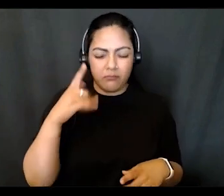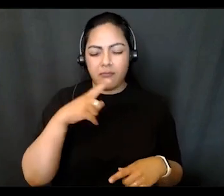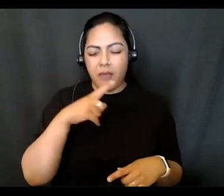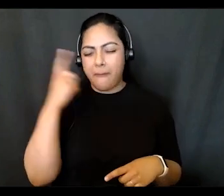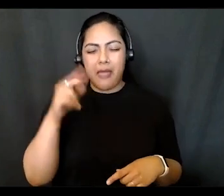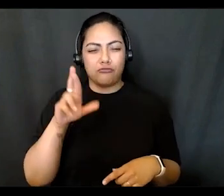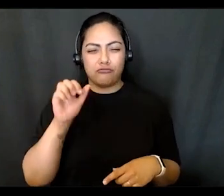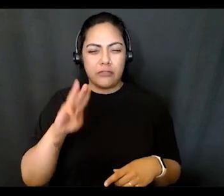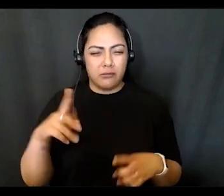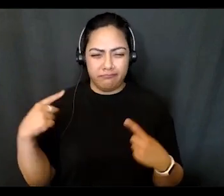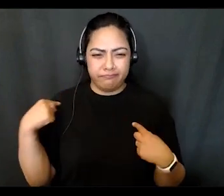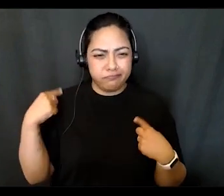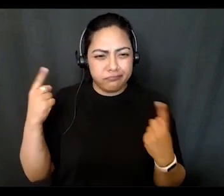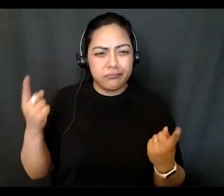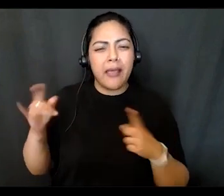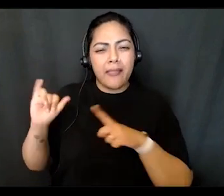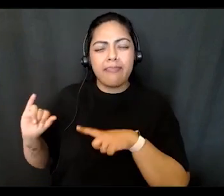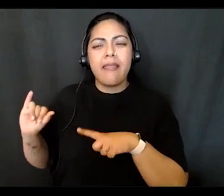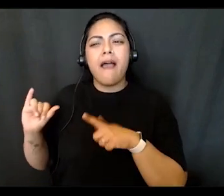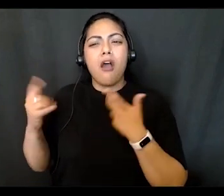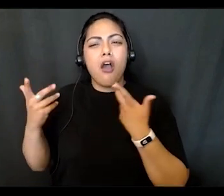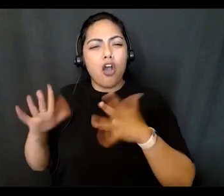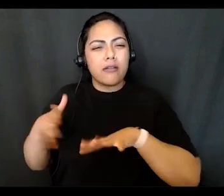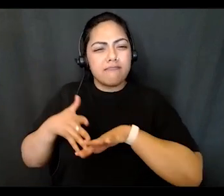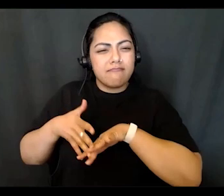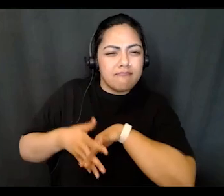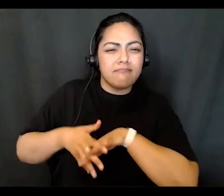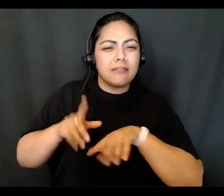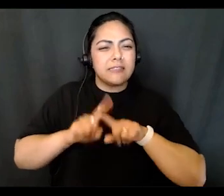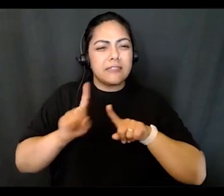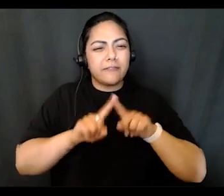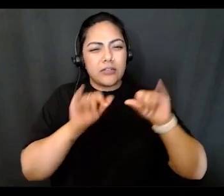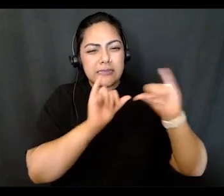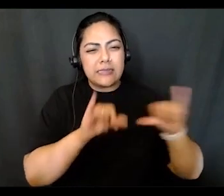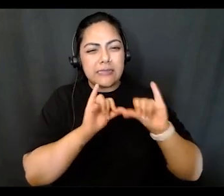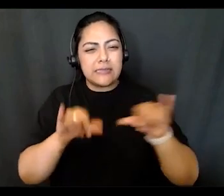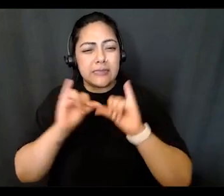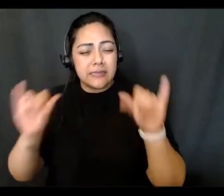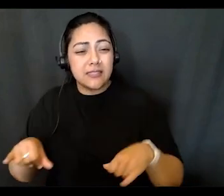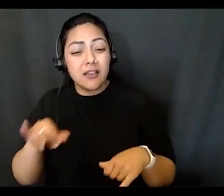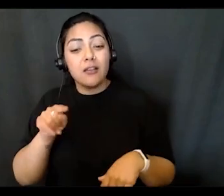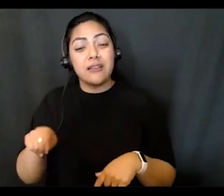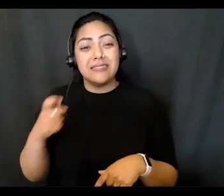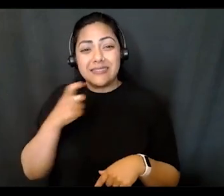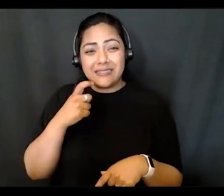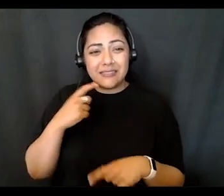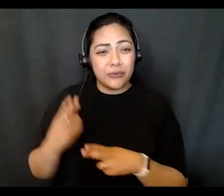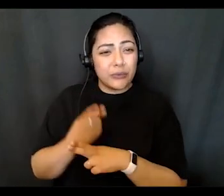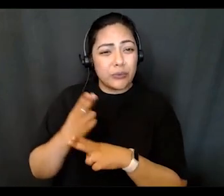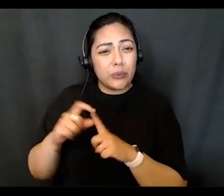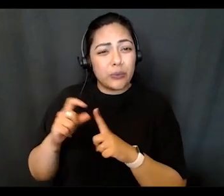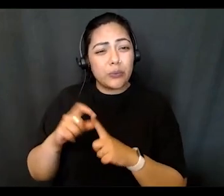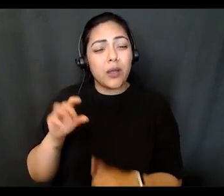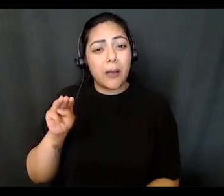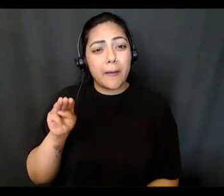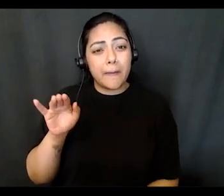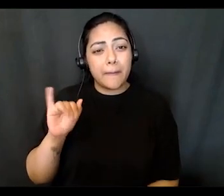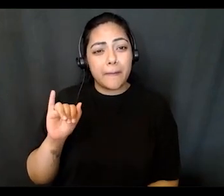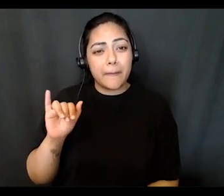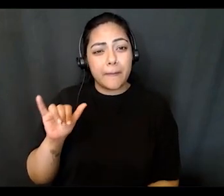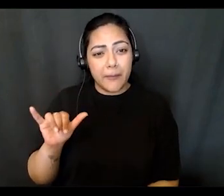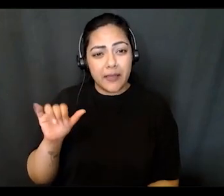really functions alongside other systems. Dr. Dryden talked about misogynoir. We can think about the intersections of anti-Blackness